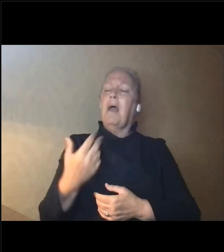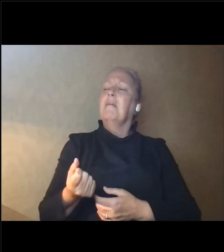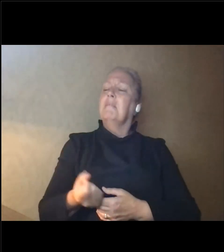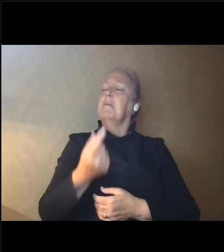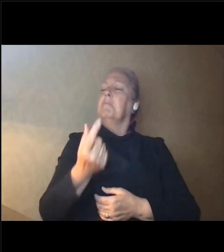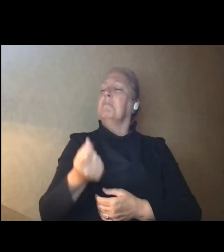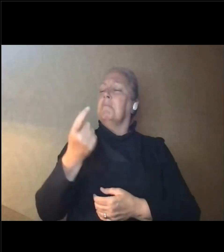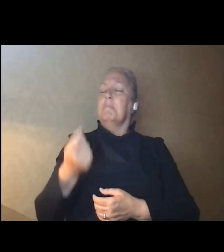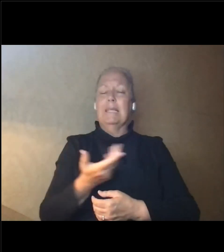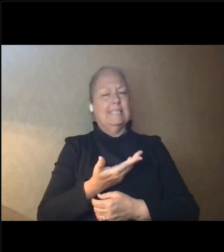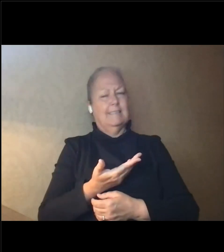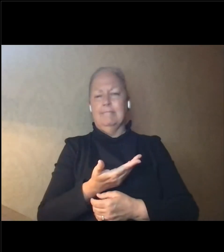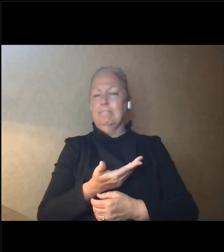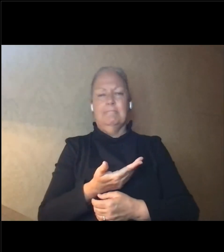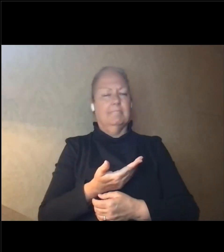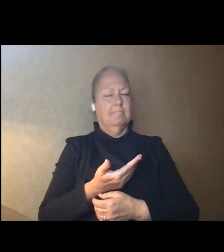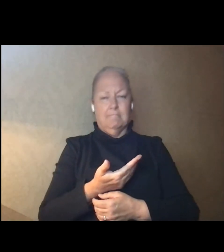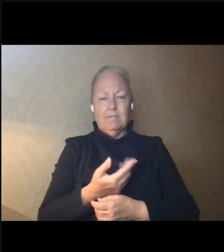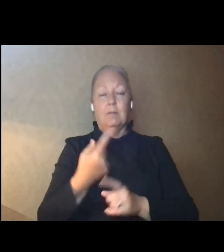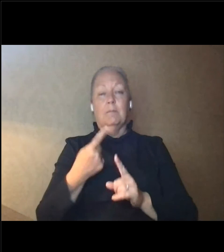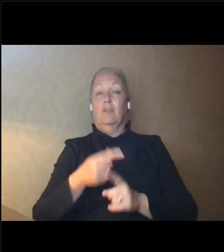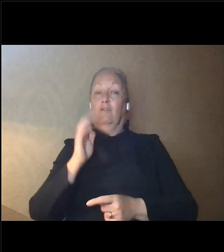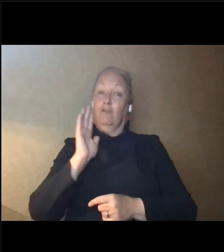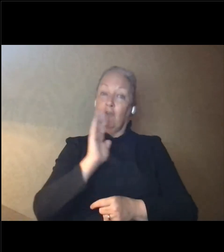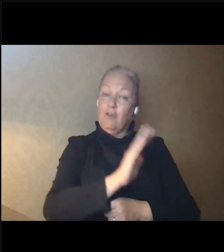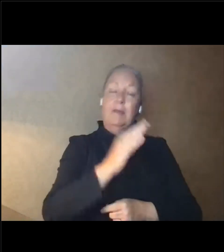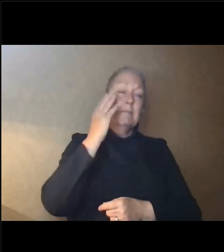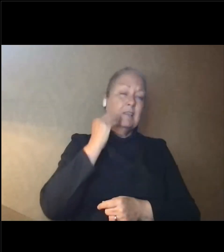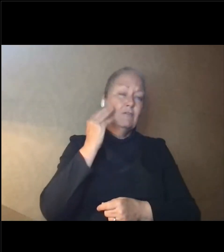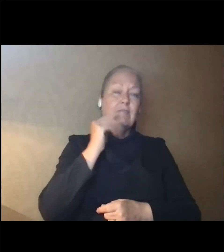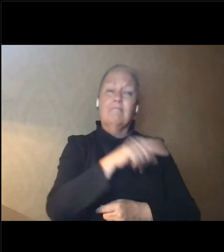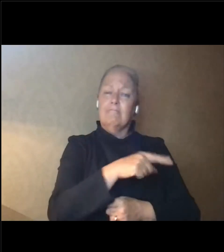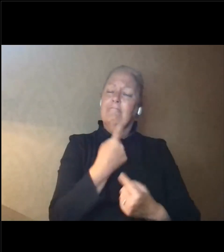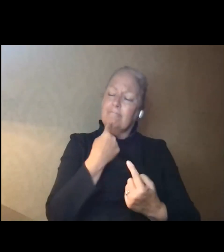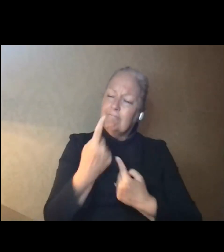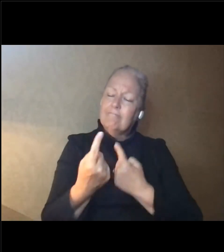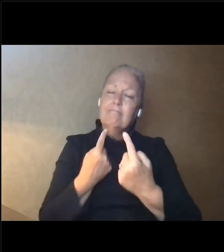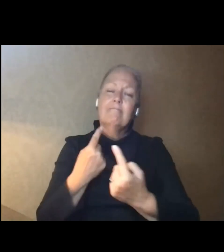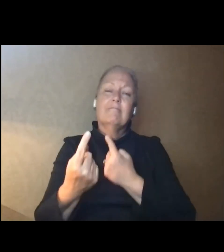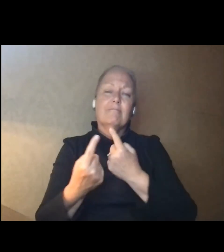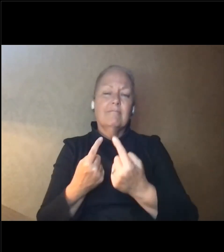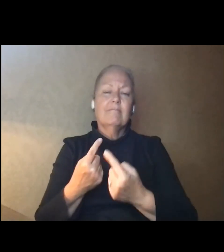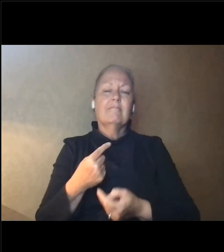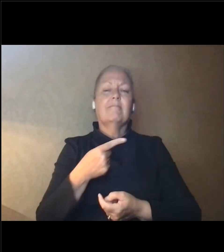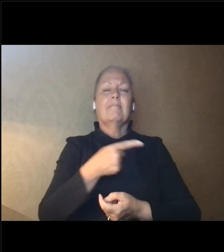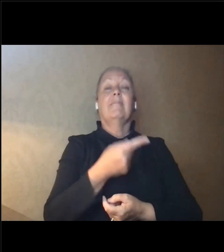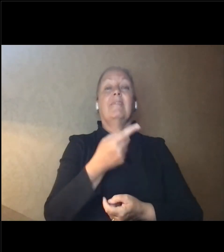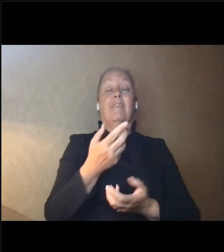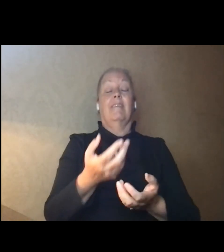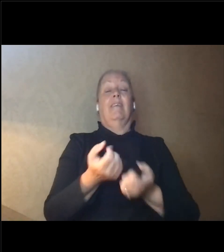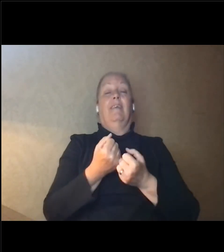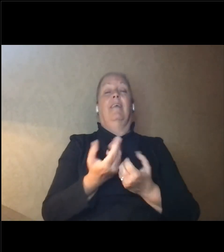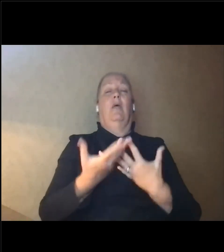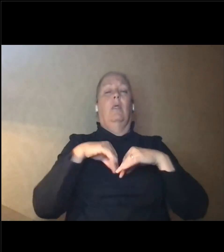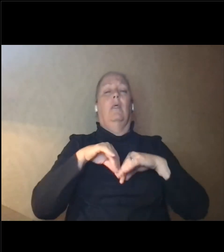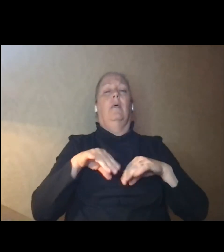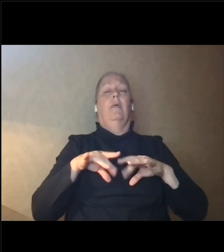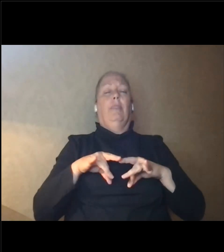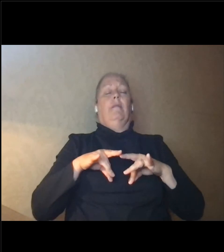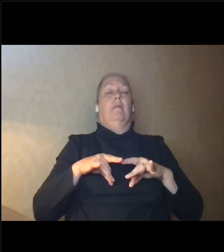Mariana, she talked about her personal experience regarding when she contracted COVID. There